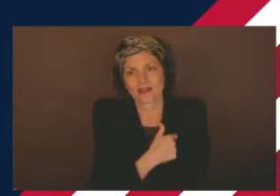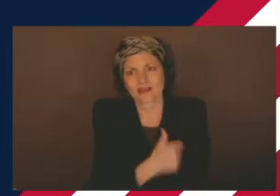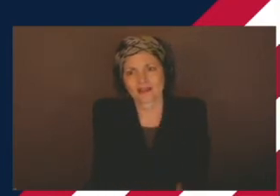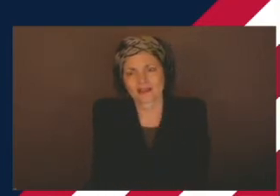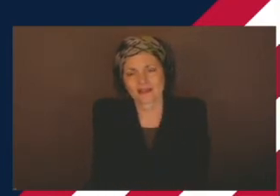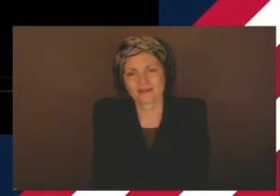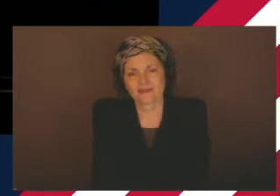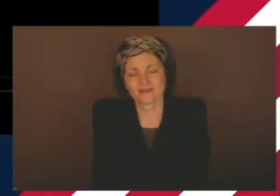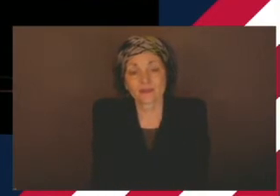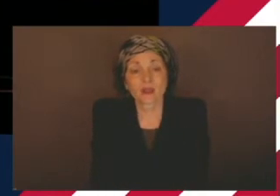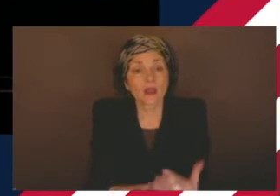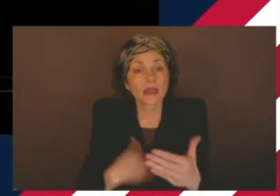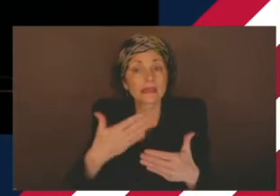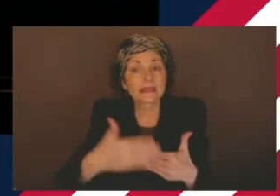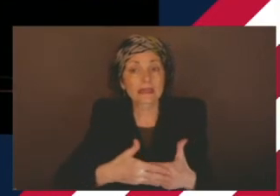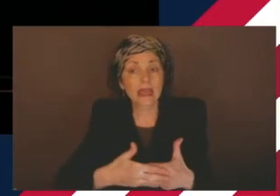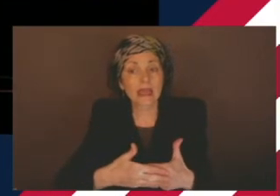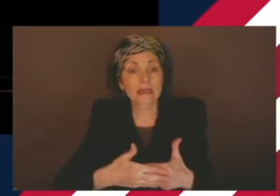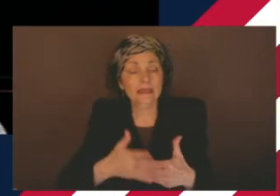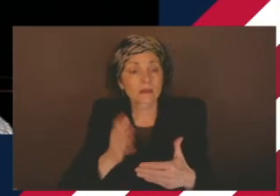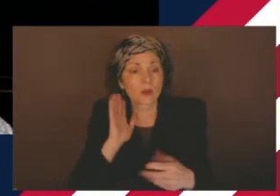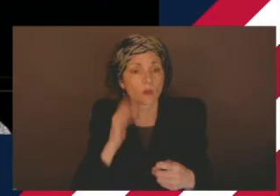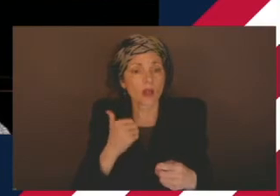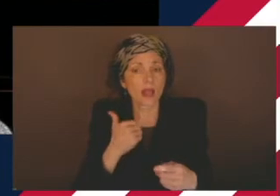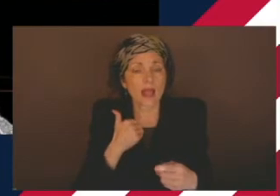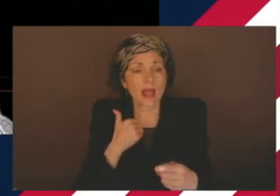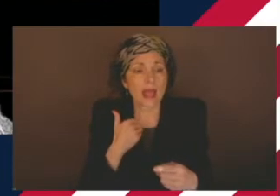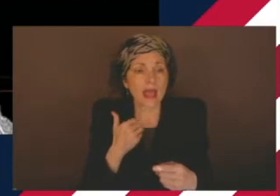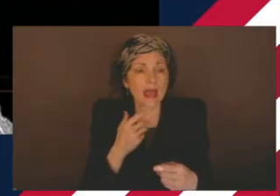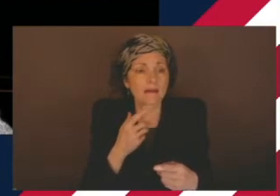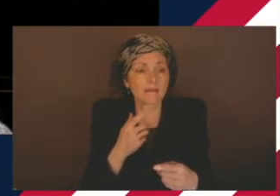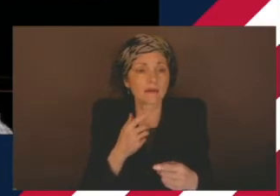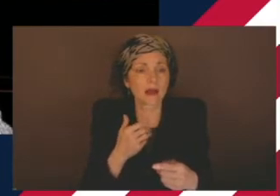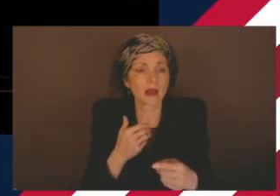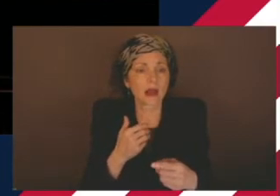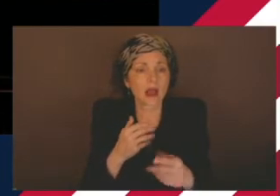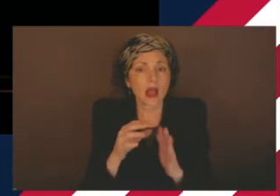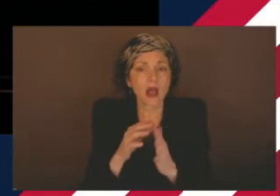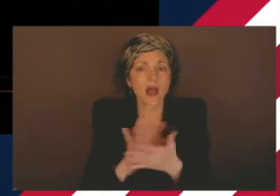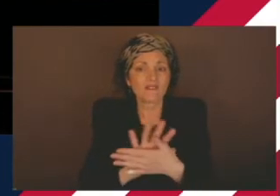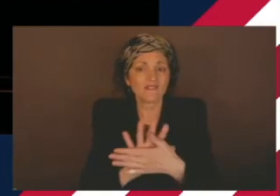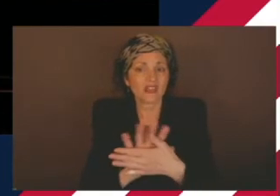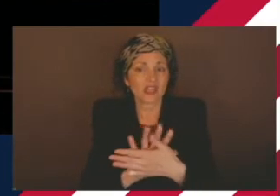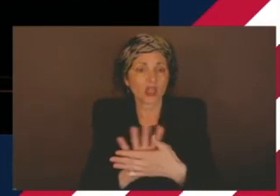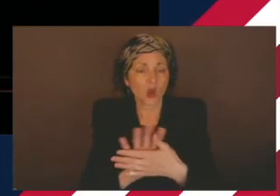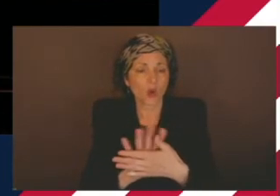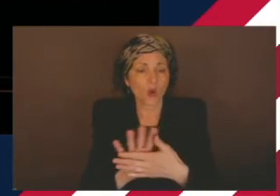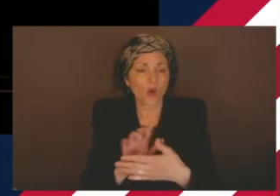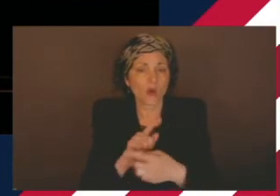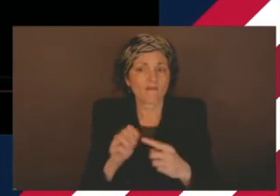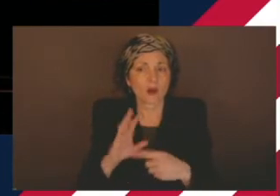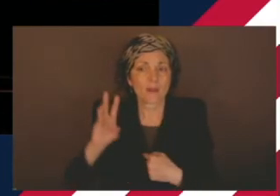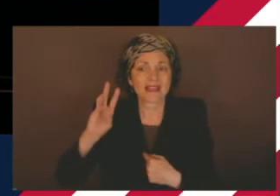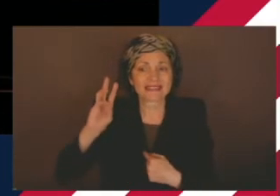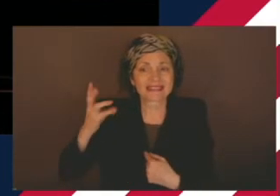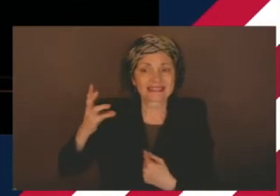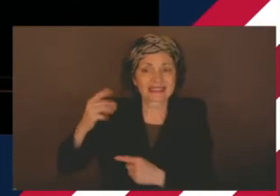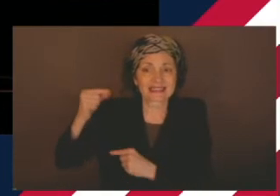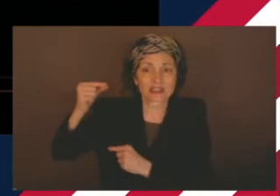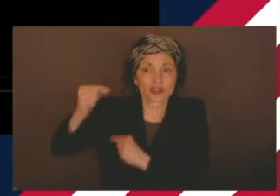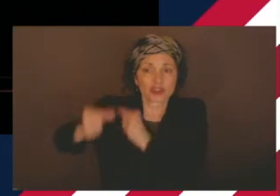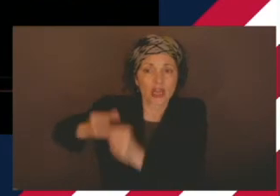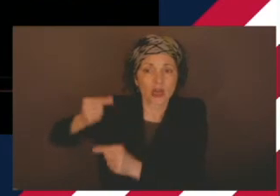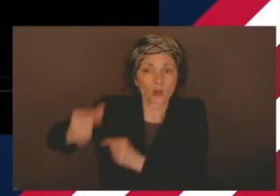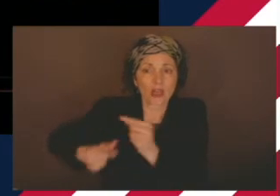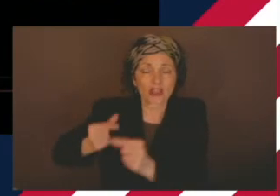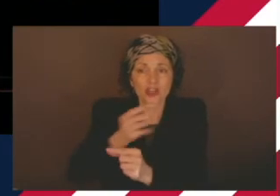Next, we will have a pre-taped video from 6th generation farmer Pam Johnson.